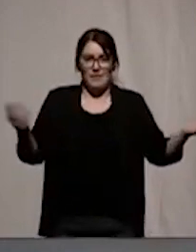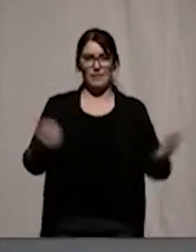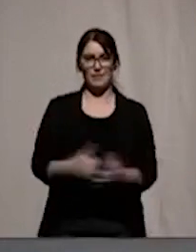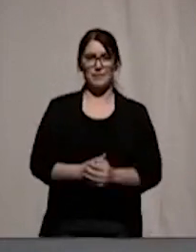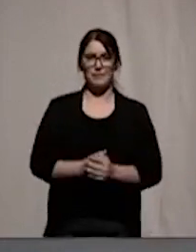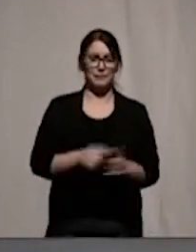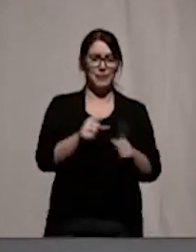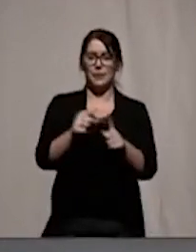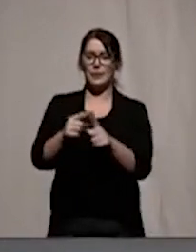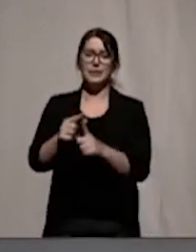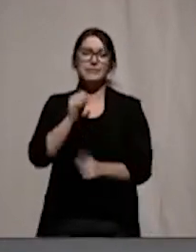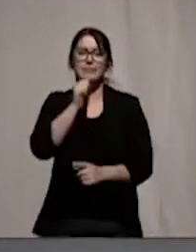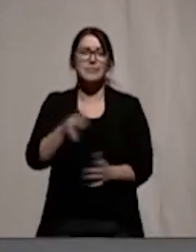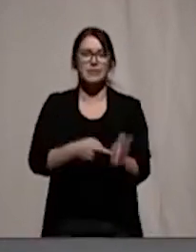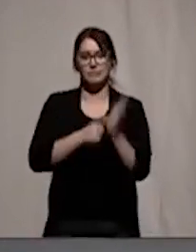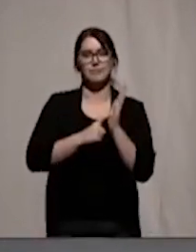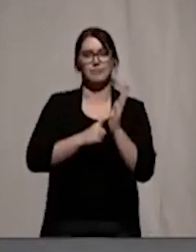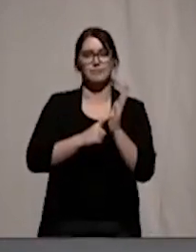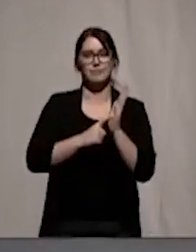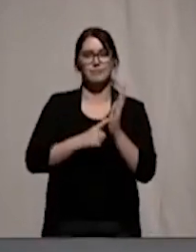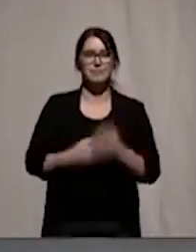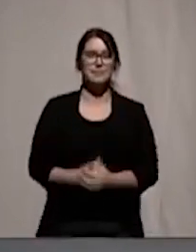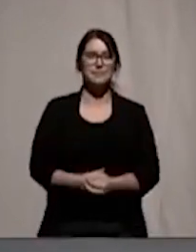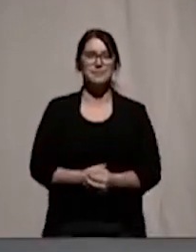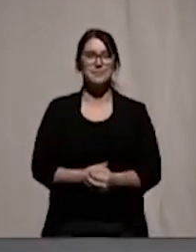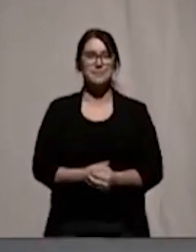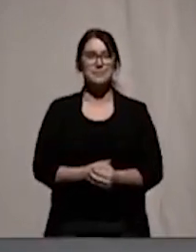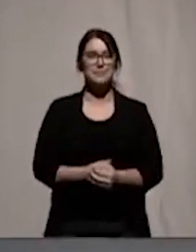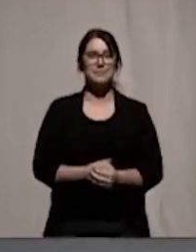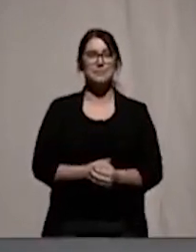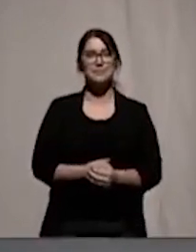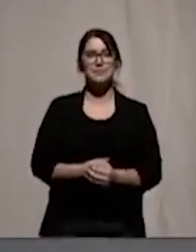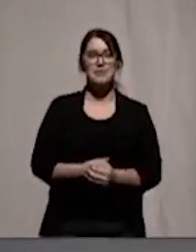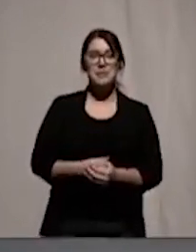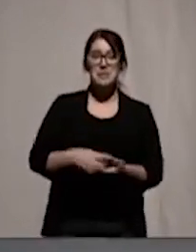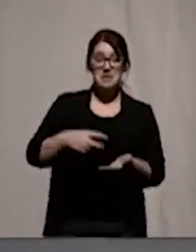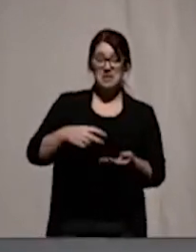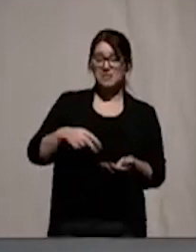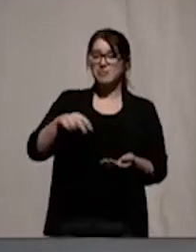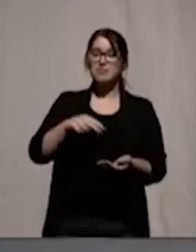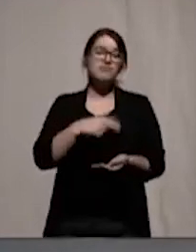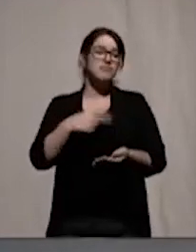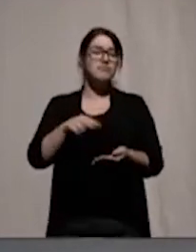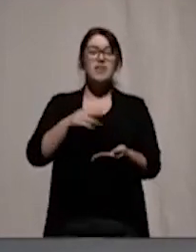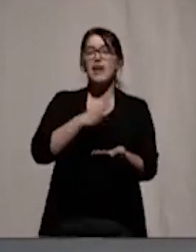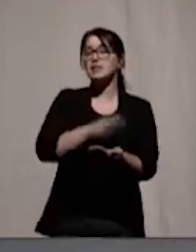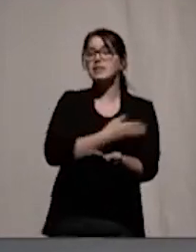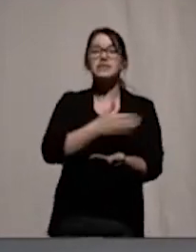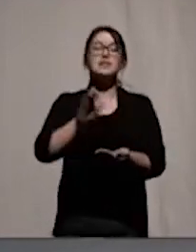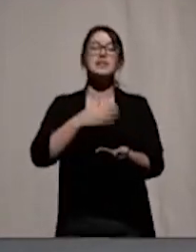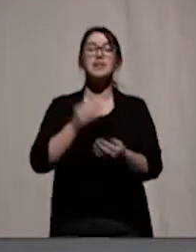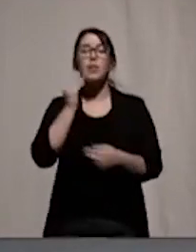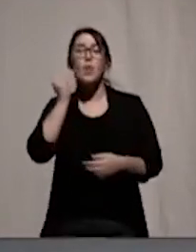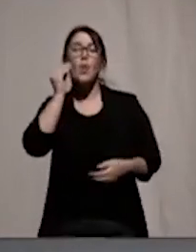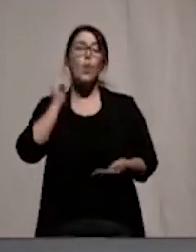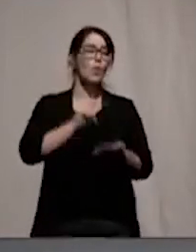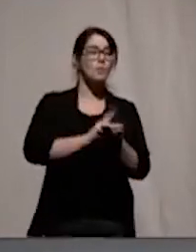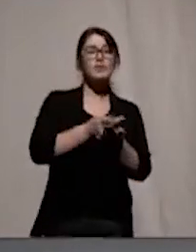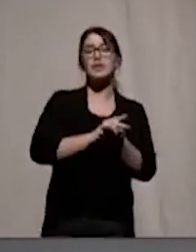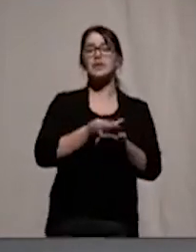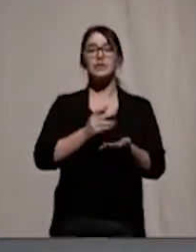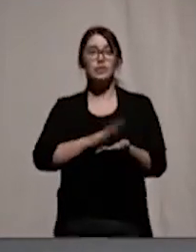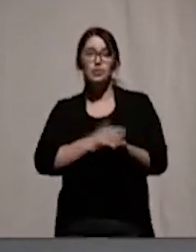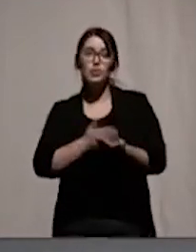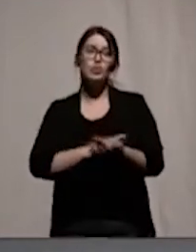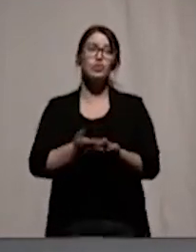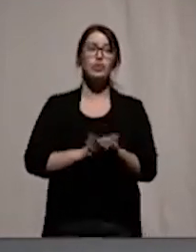sing if I can't sing for my supper or figure out the words, then I'll just la da da da da da da da. And that's a good practice as well, because what it's doing is it's giving